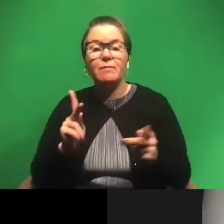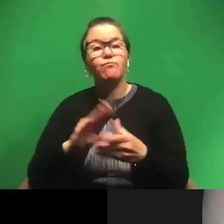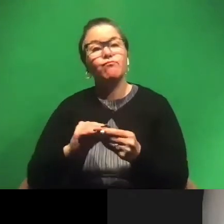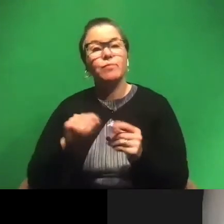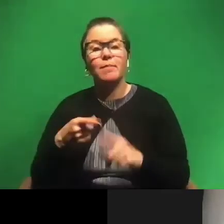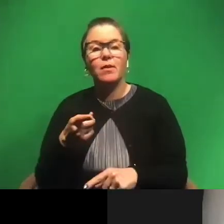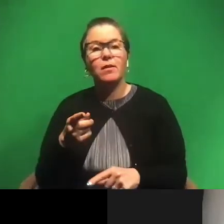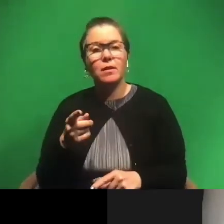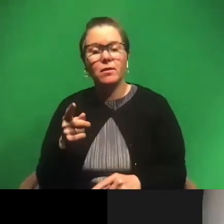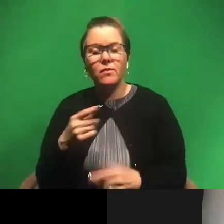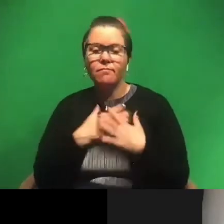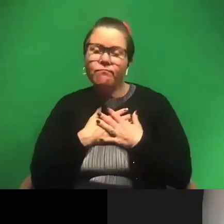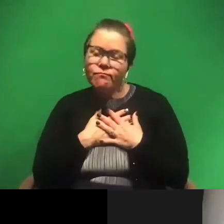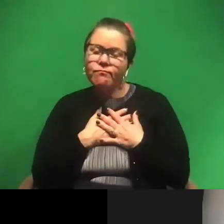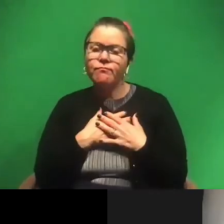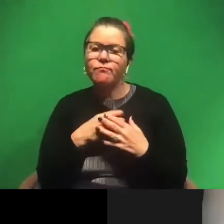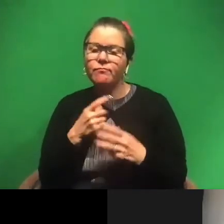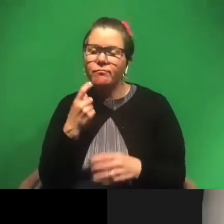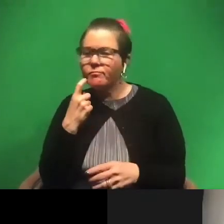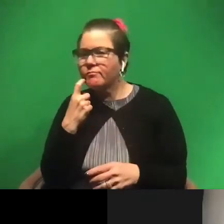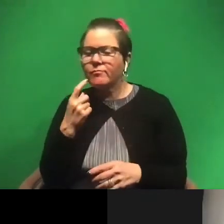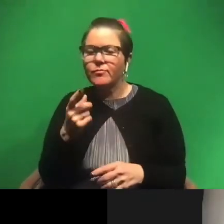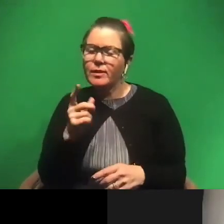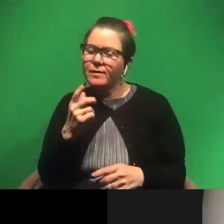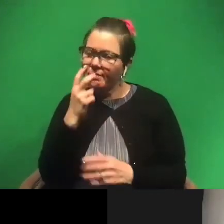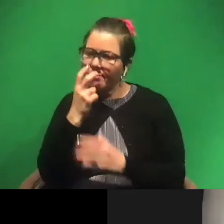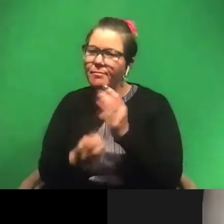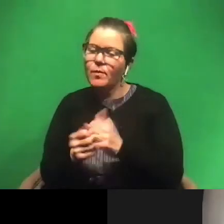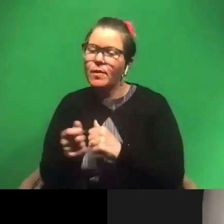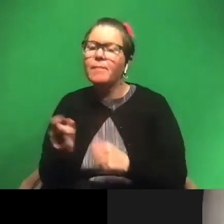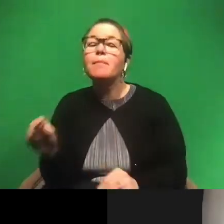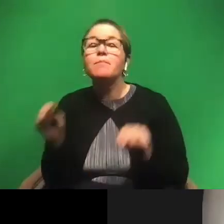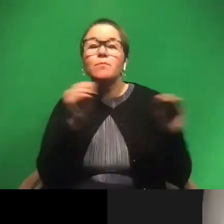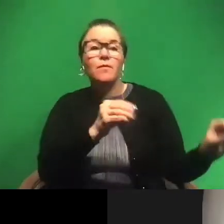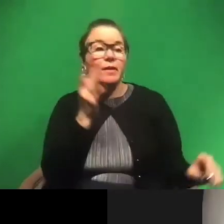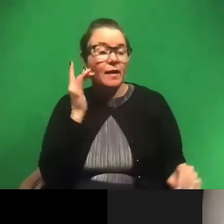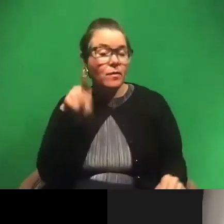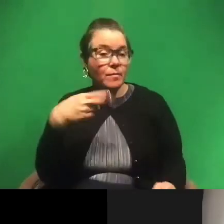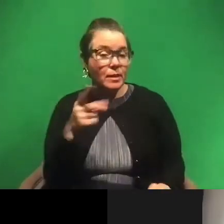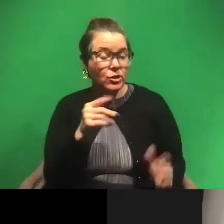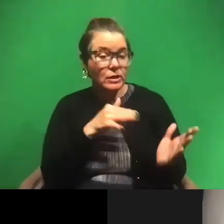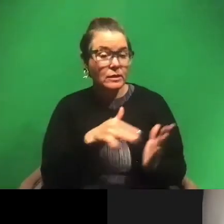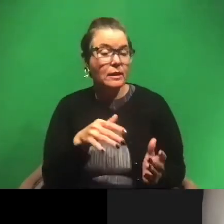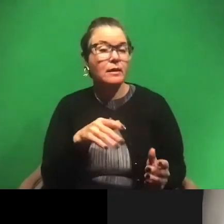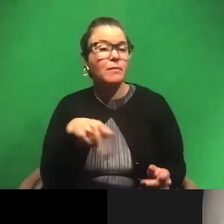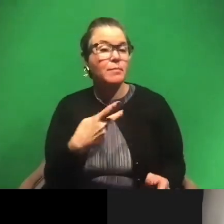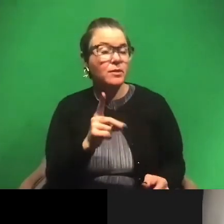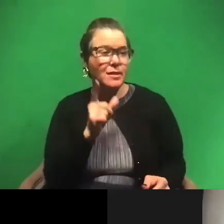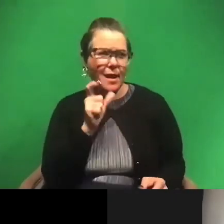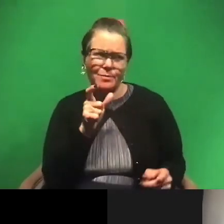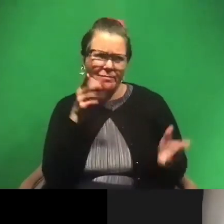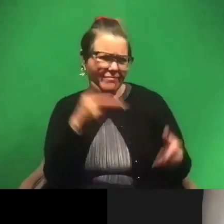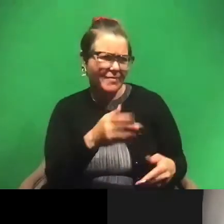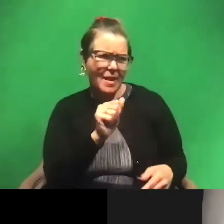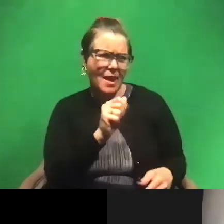really compelling. And so that's where I got interested in them. And then I moved to California for my PhD, and my PhD wasn't supposed to be on abalone. And I walked